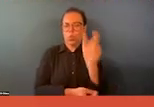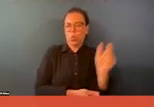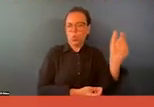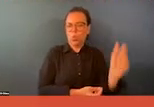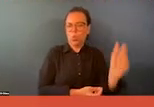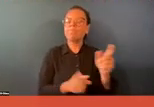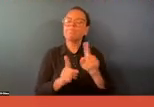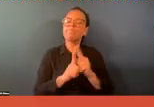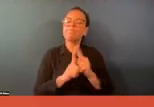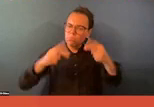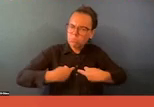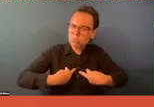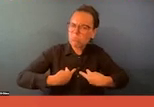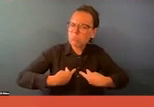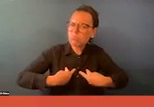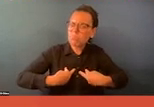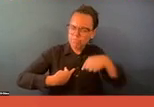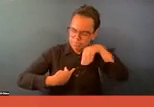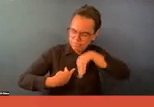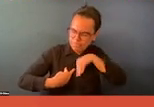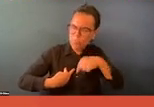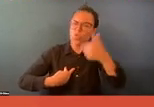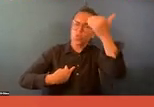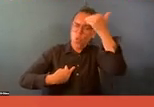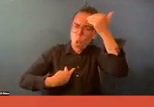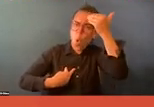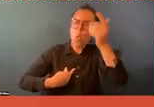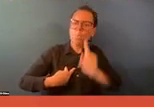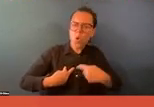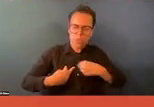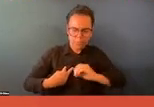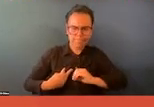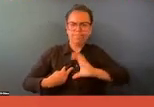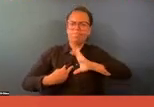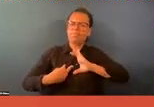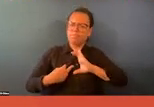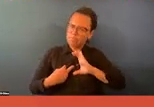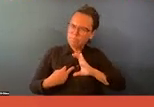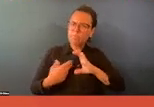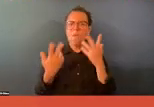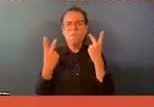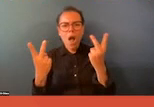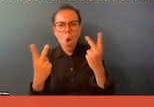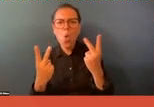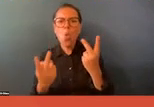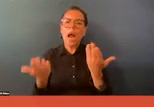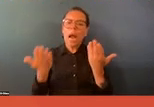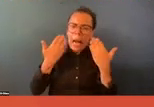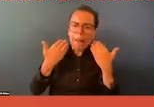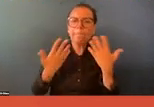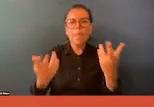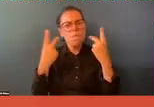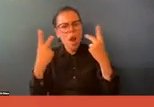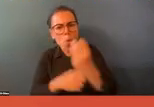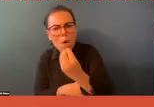Education and awareness raising. Promote health, social, economic, and climate benefits of